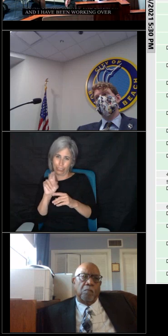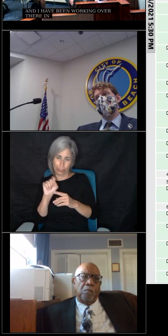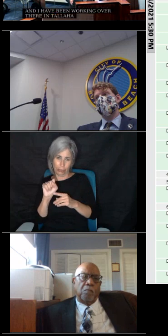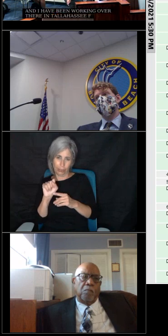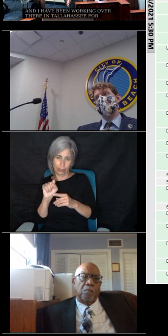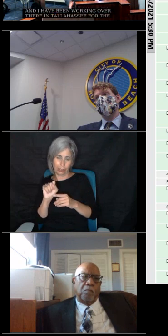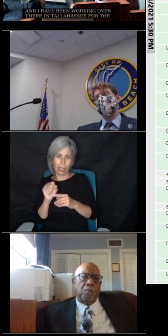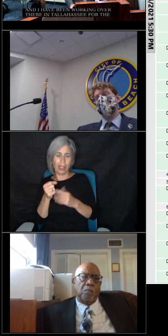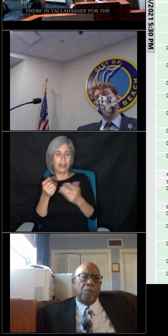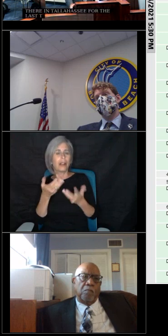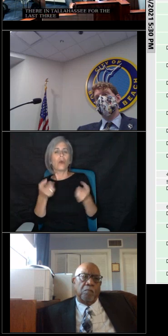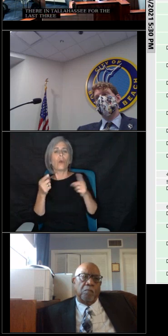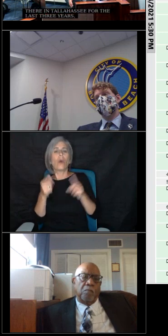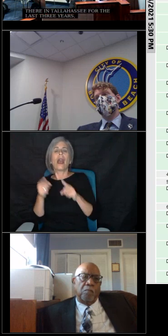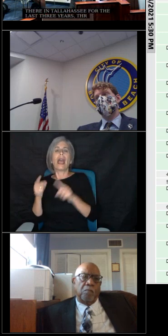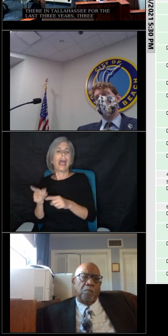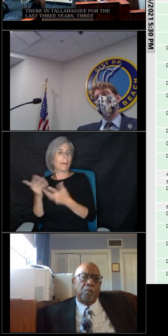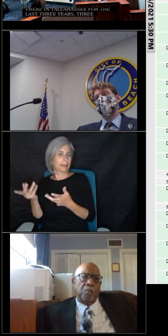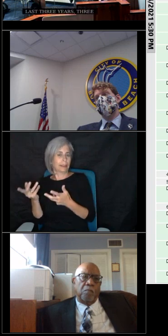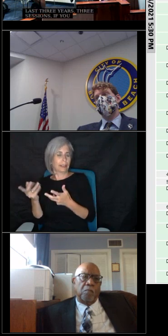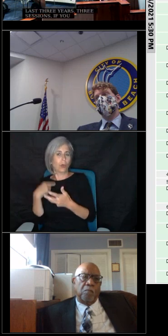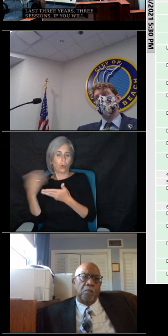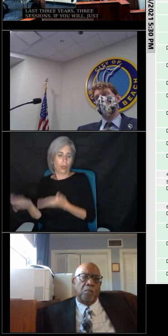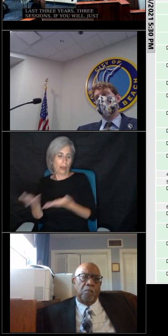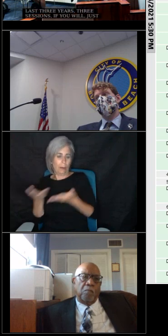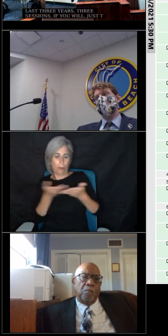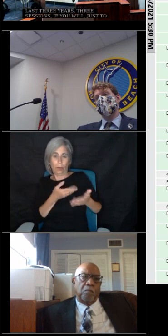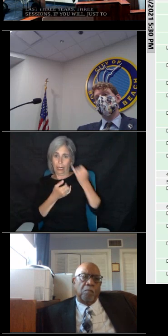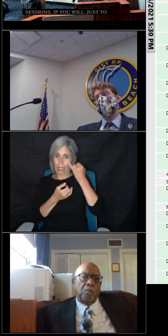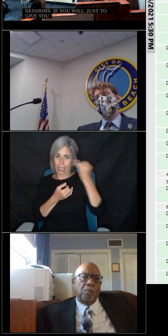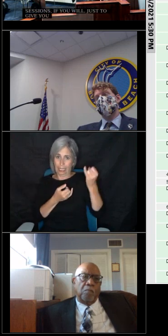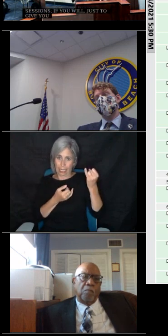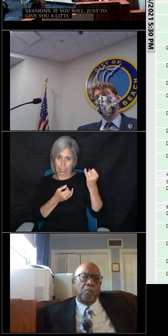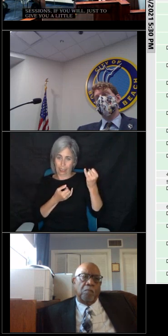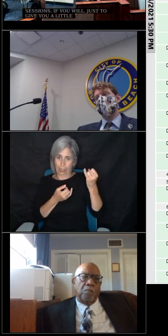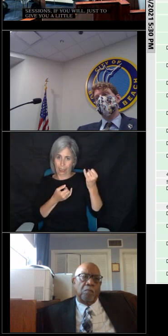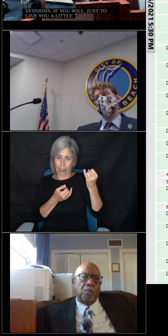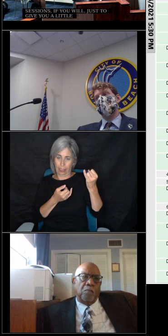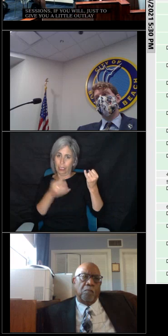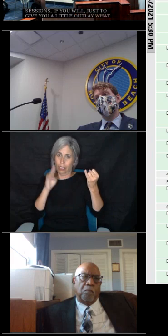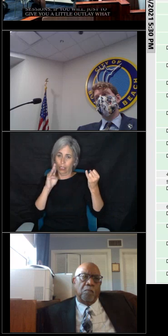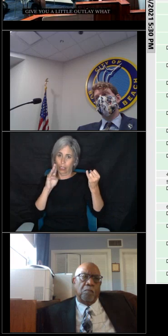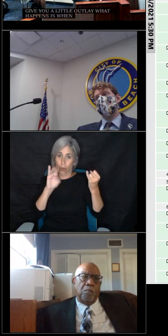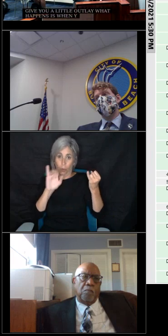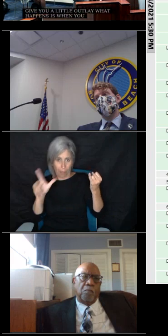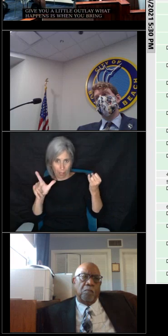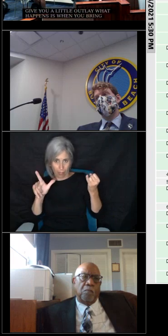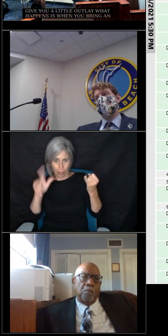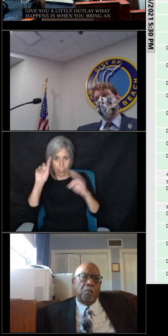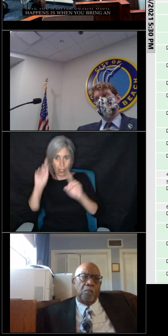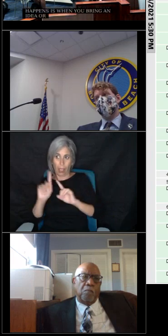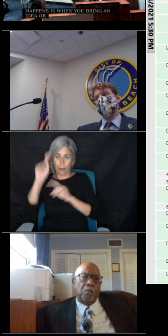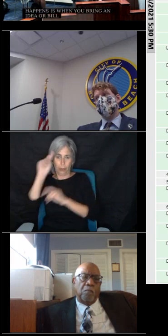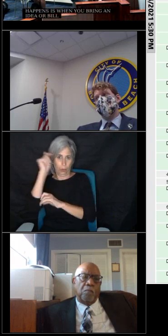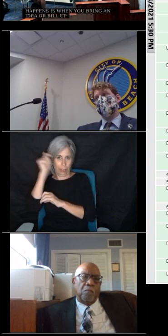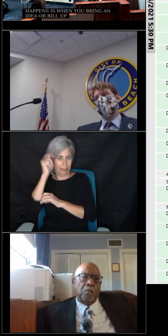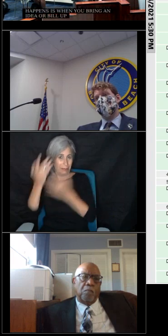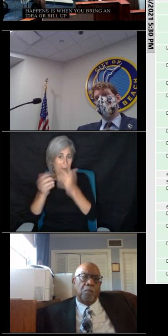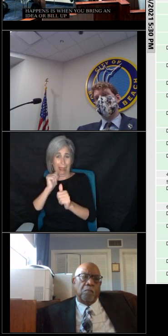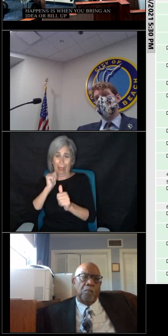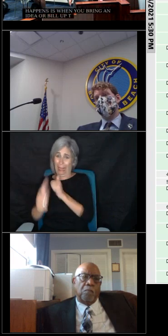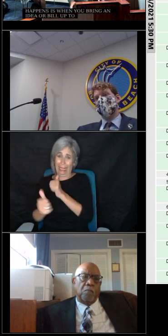you a little outlay, what happens is that when you bring an idea or a bill up to Tallahassee, doesn't necessarily pass with flying colors or gets